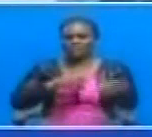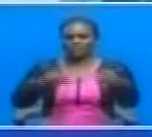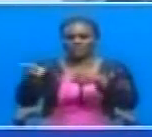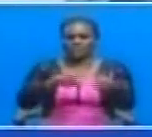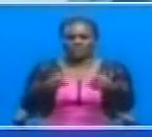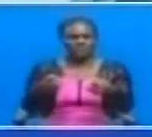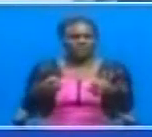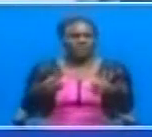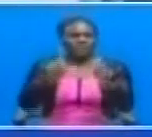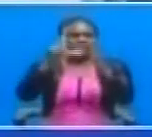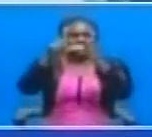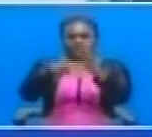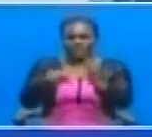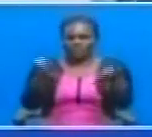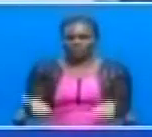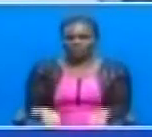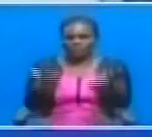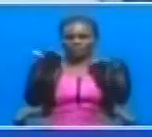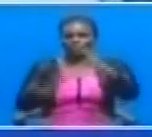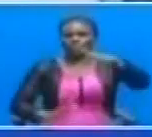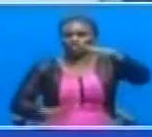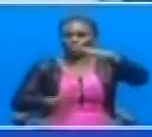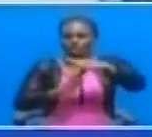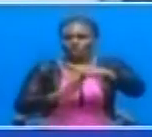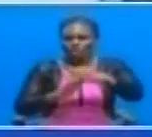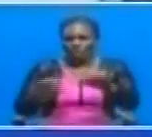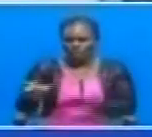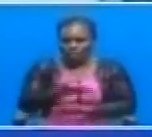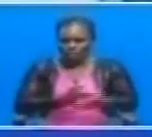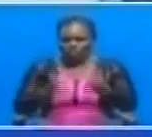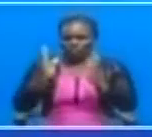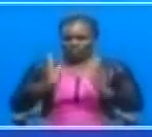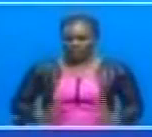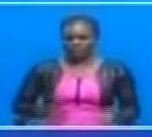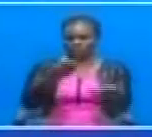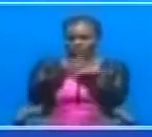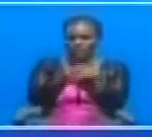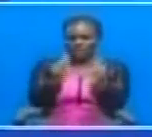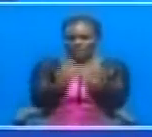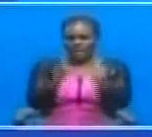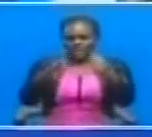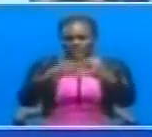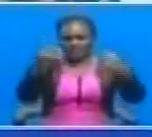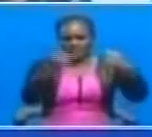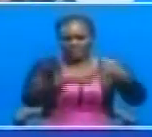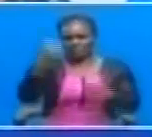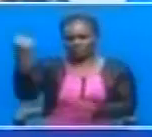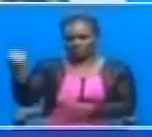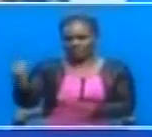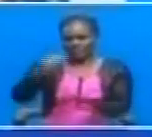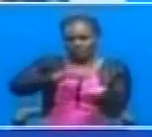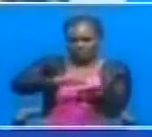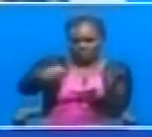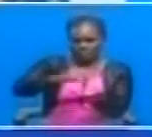Transport. He later was promoted to senior economist in the Kenyan Ministry of Finance. In 1965, he published